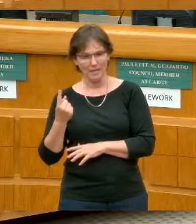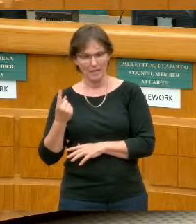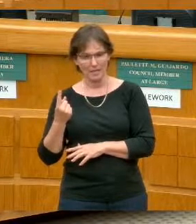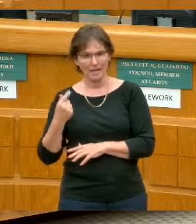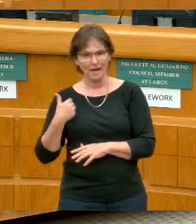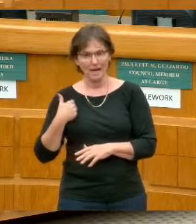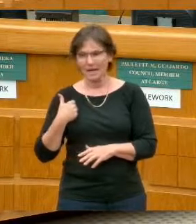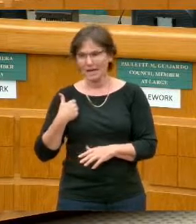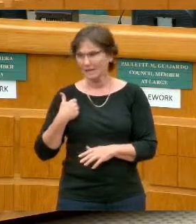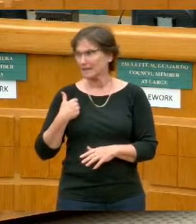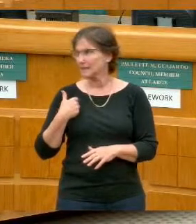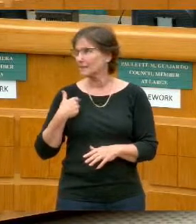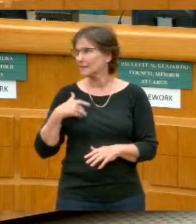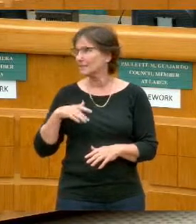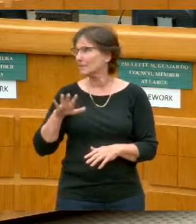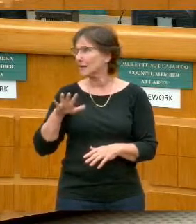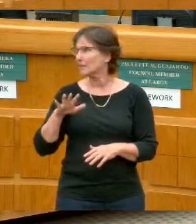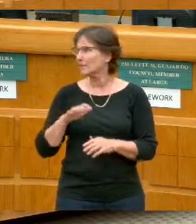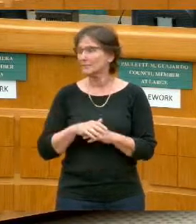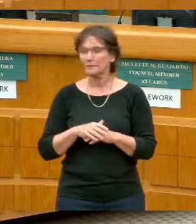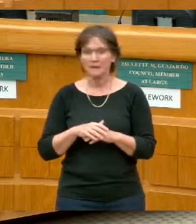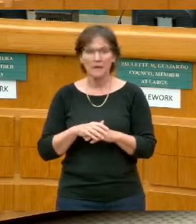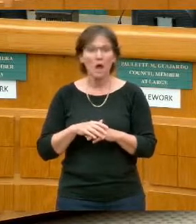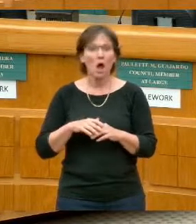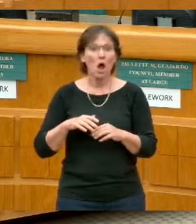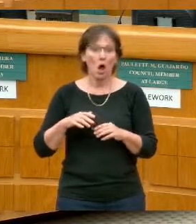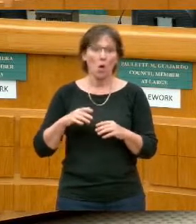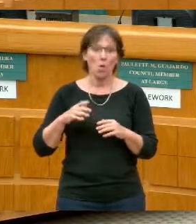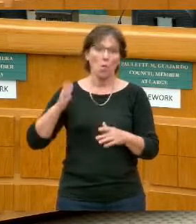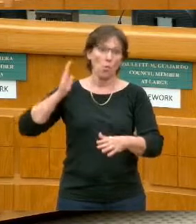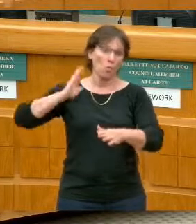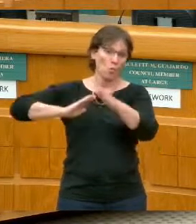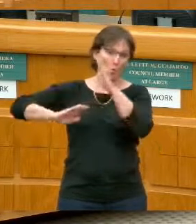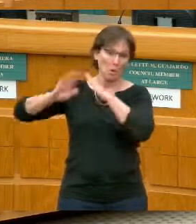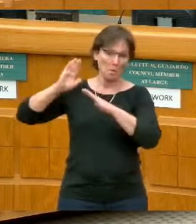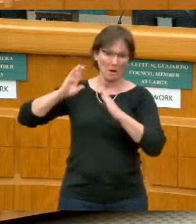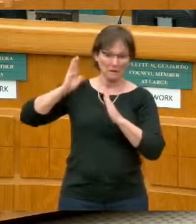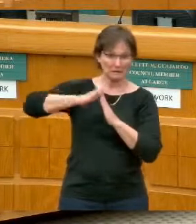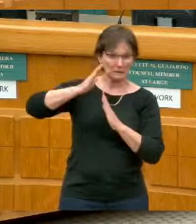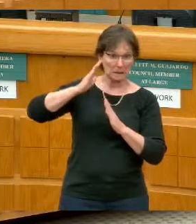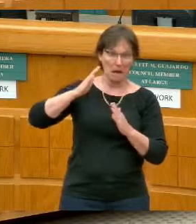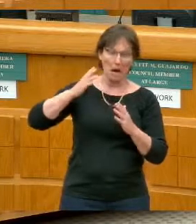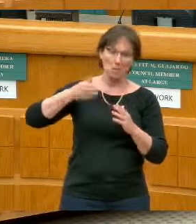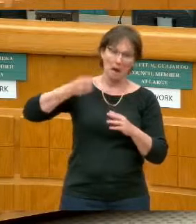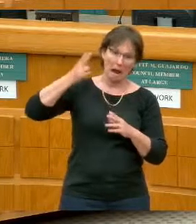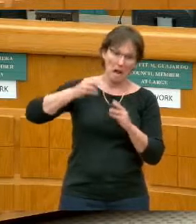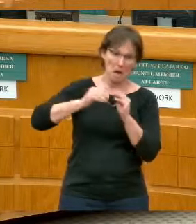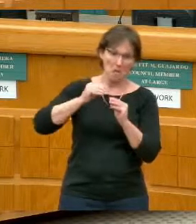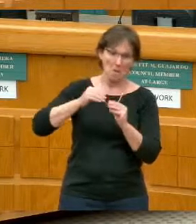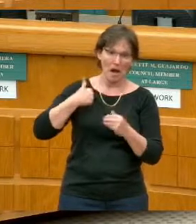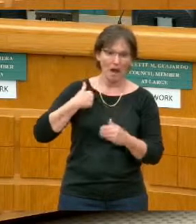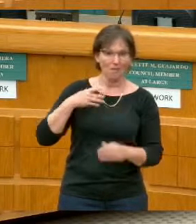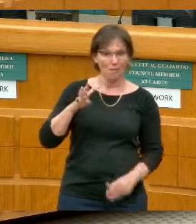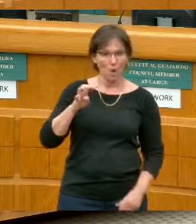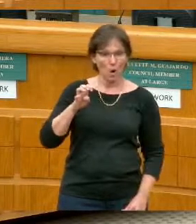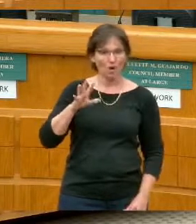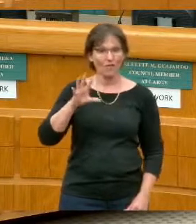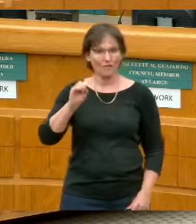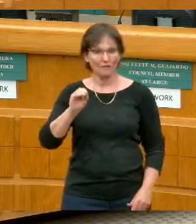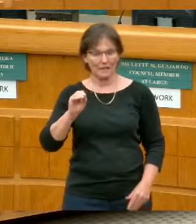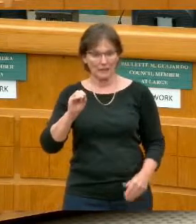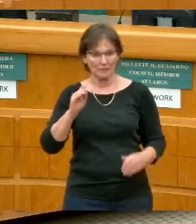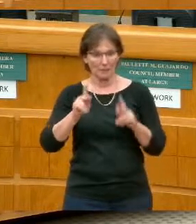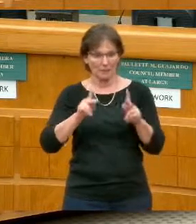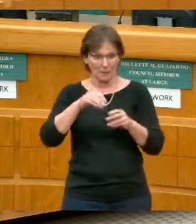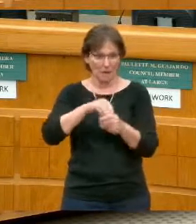that time. At our peak, we had over 400 hospitalizations. So the numbers definitely look better, but it